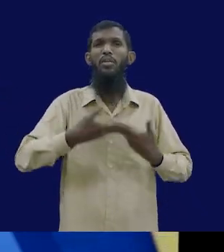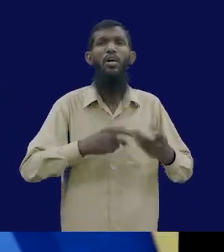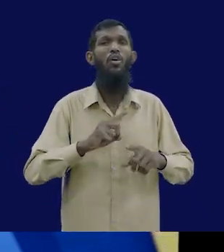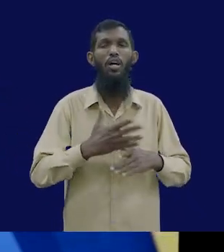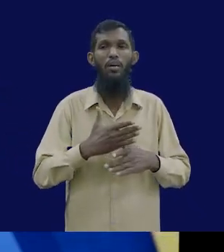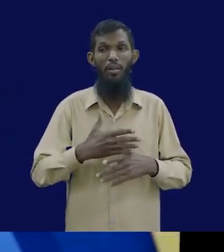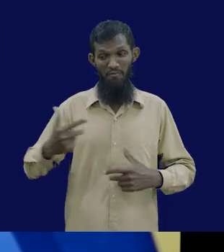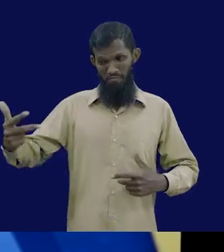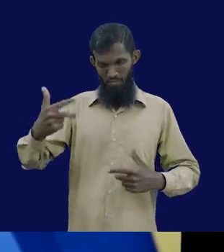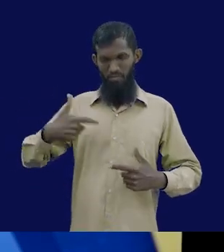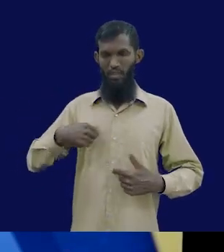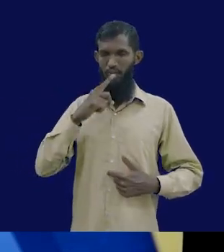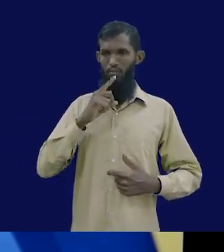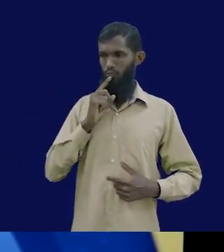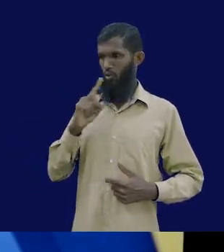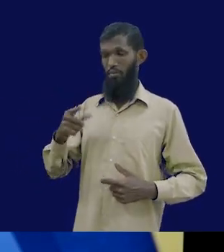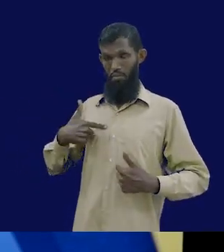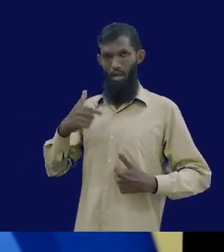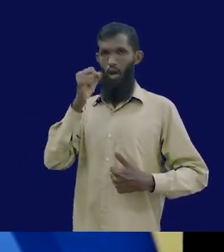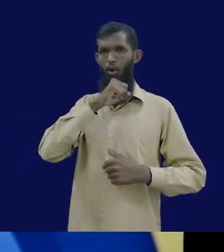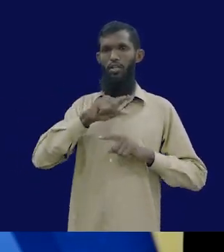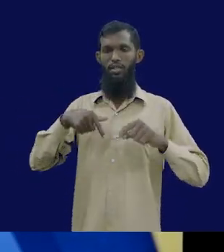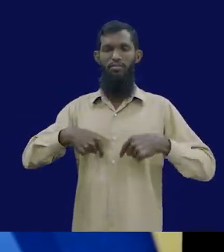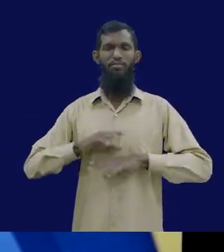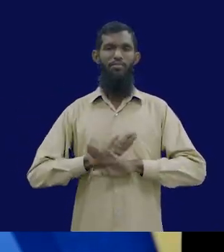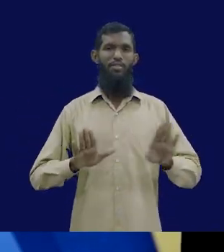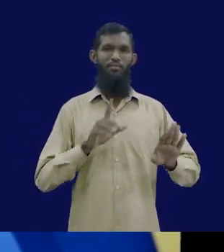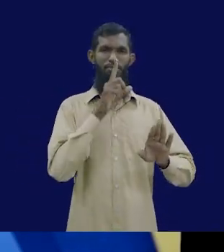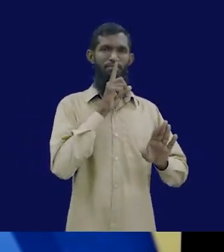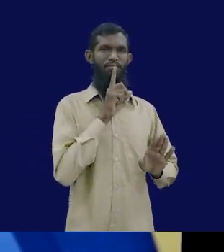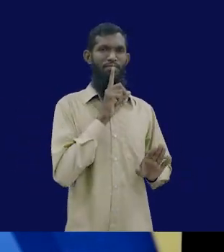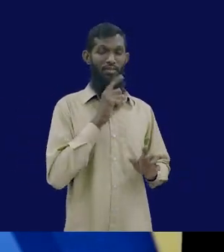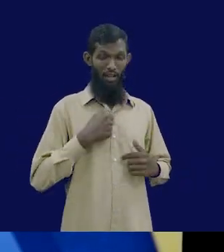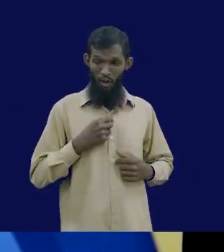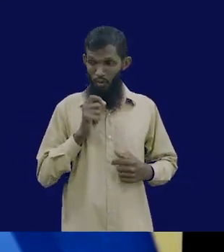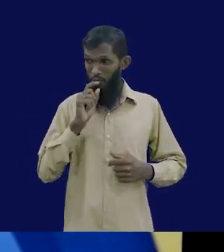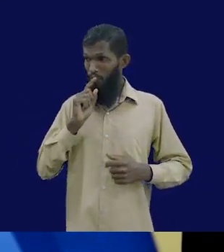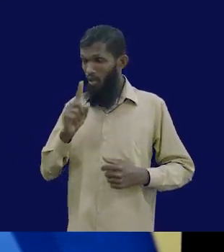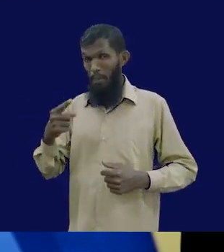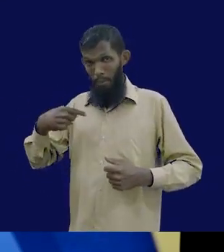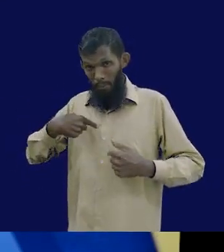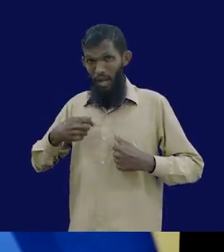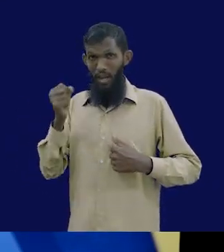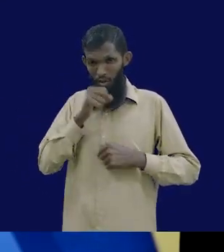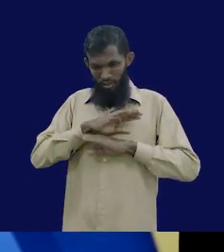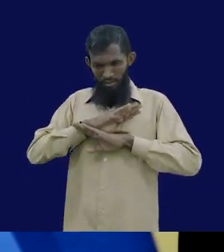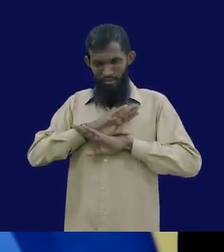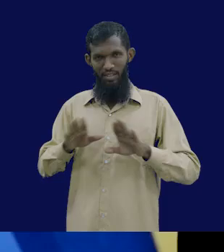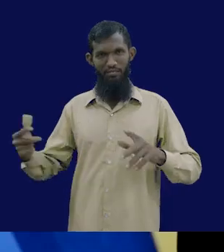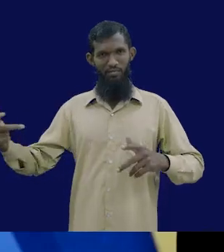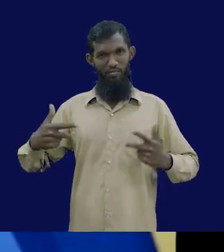sa'im or inni sa'imun, meaning verily I am fasting.